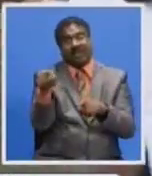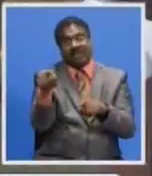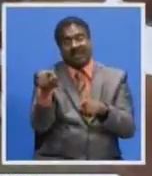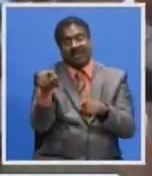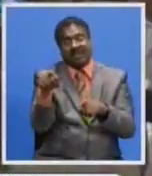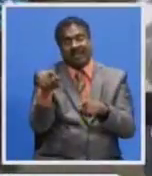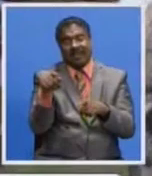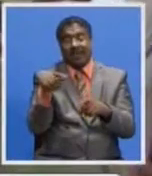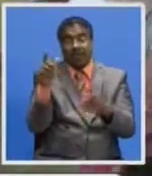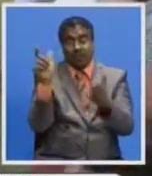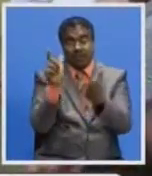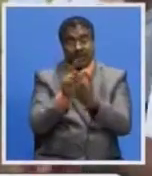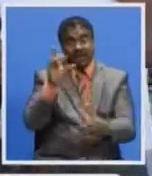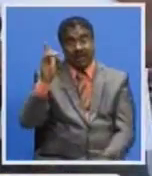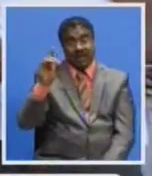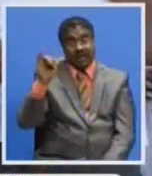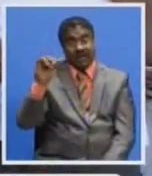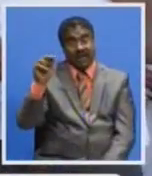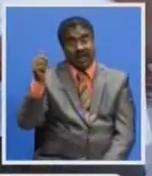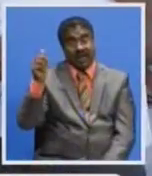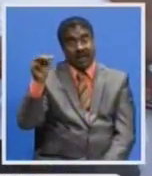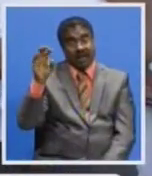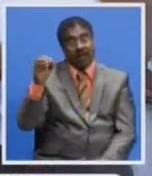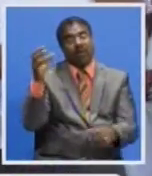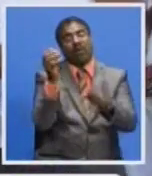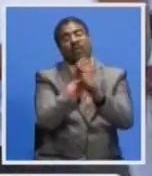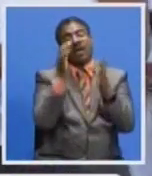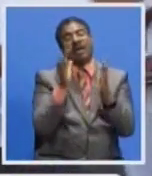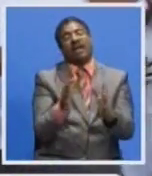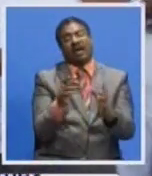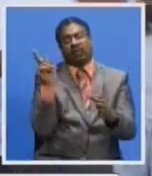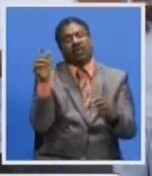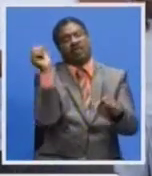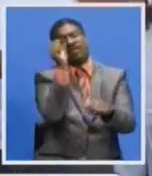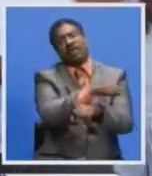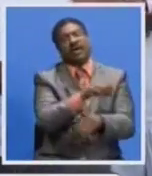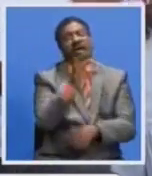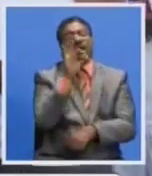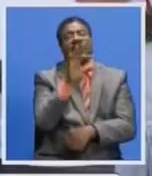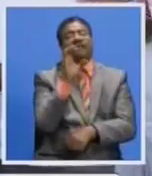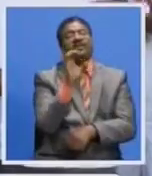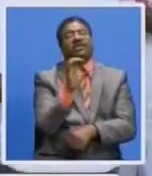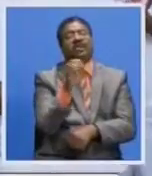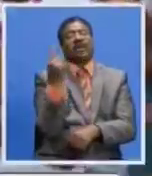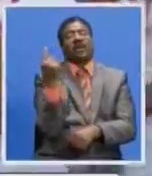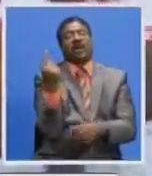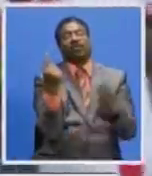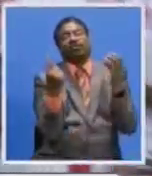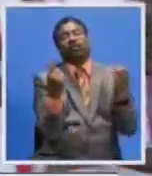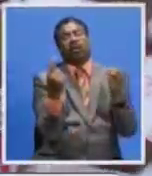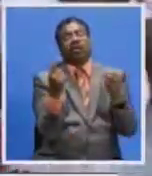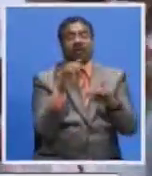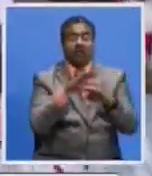elite Lusaka Dynamos that emerged champions after defeating FC Muza 1-0 in the final on Sunday.